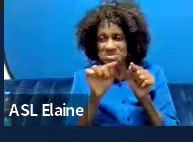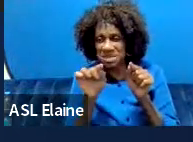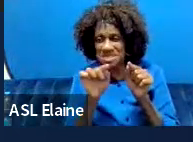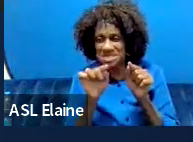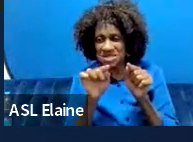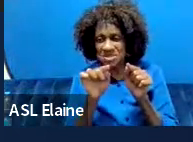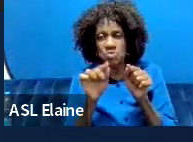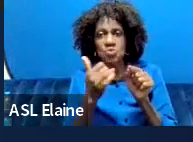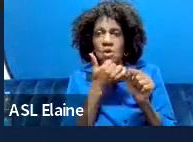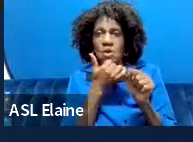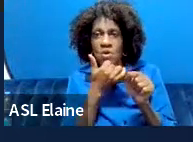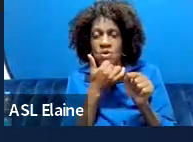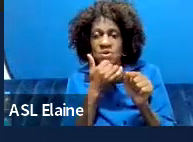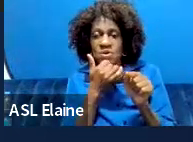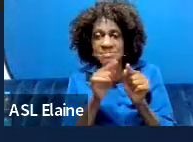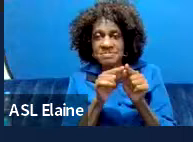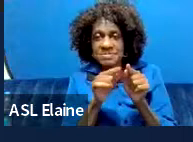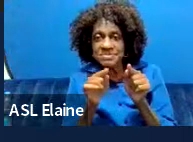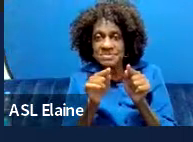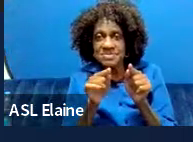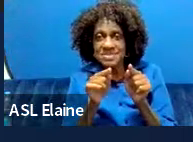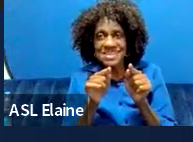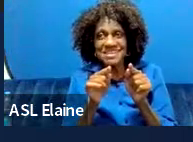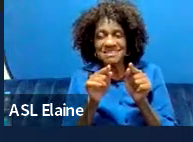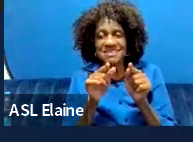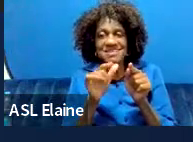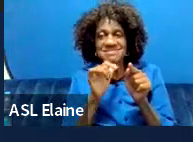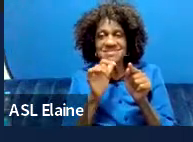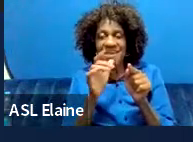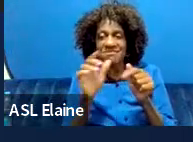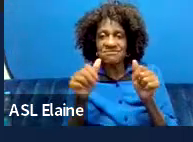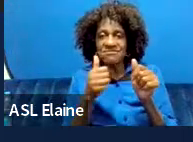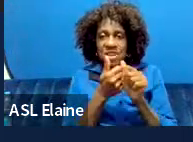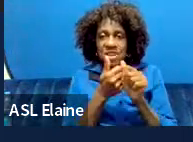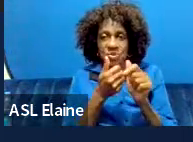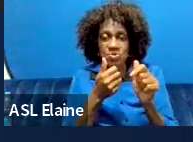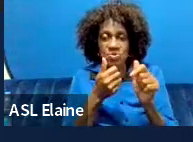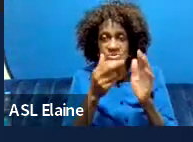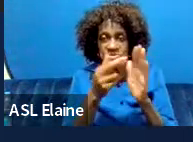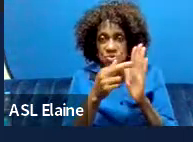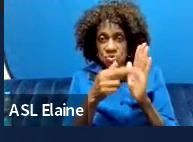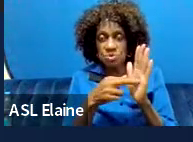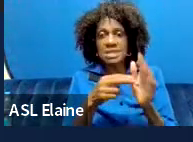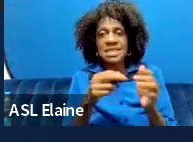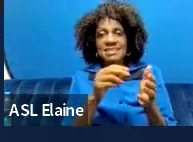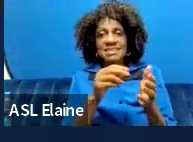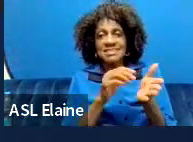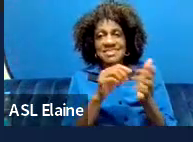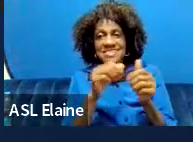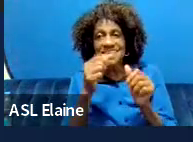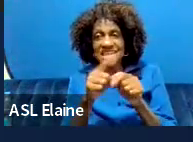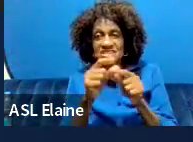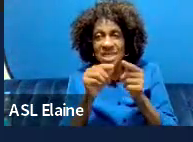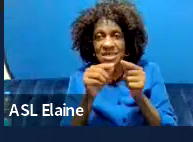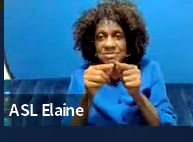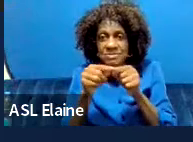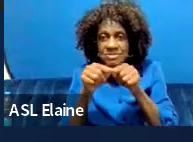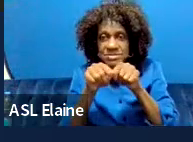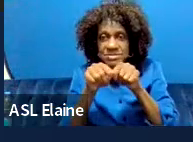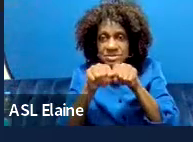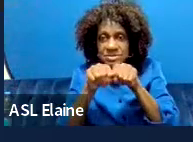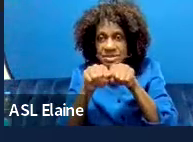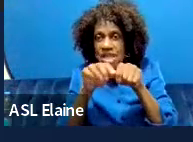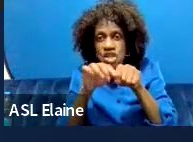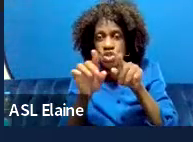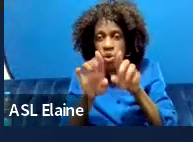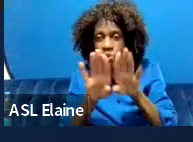wrong. I mean, not just wrong because it doesn't meet our measurement criteria, but wrong because the letters are practically on top of each other and there's no